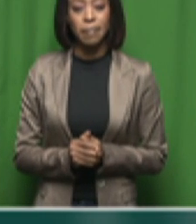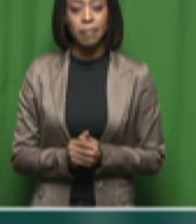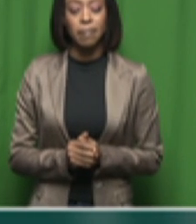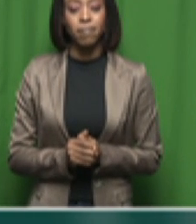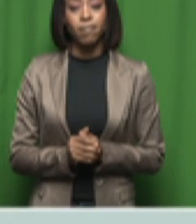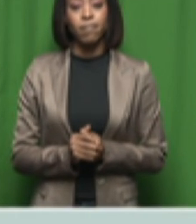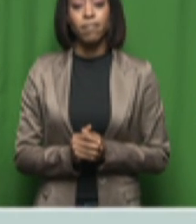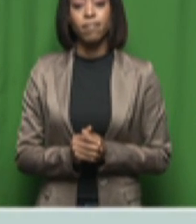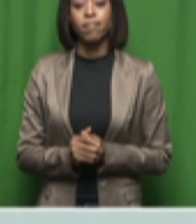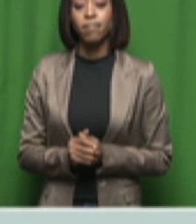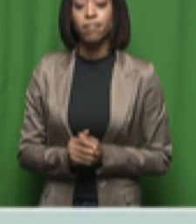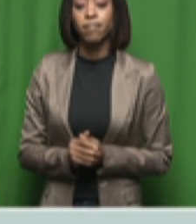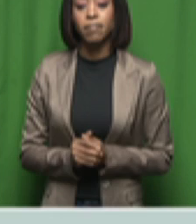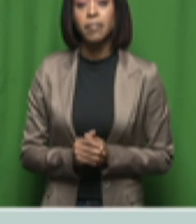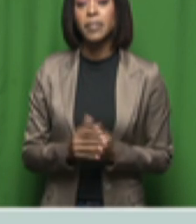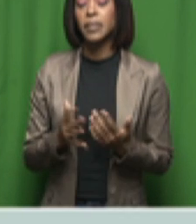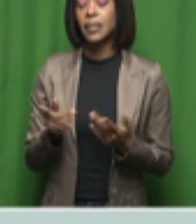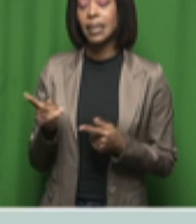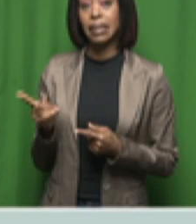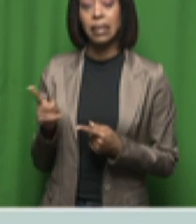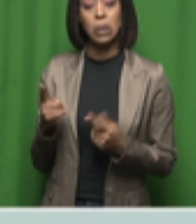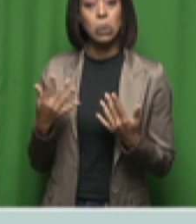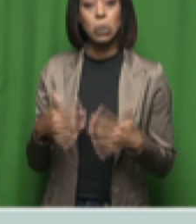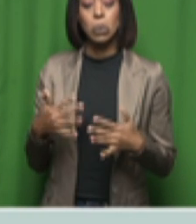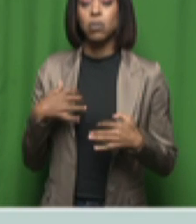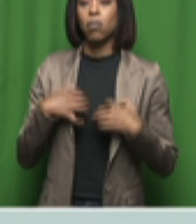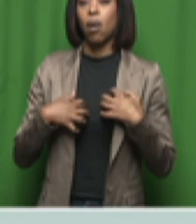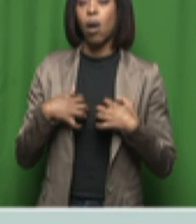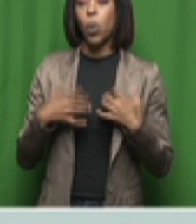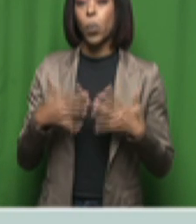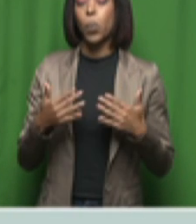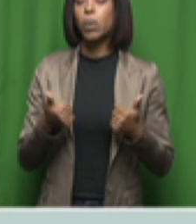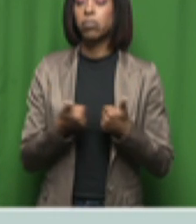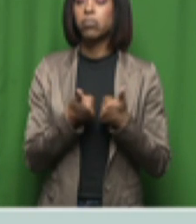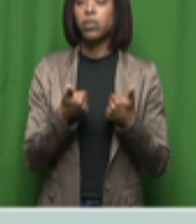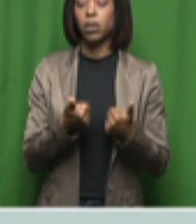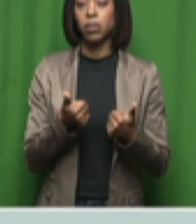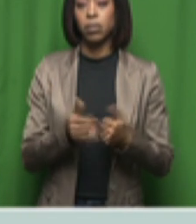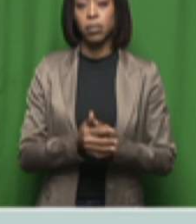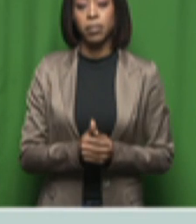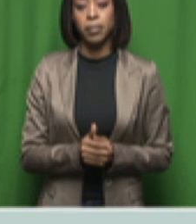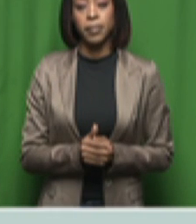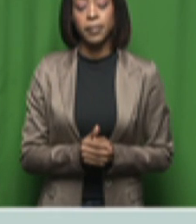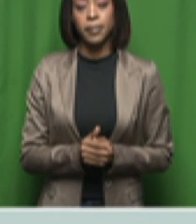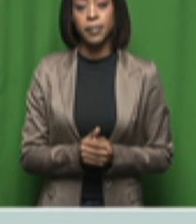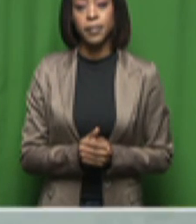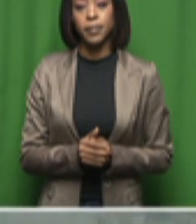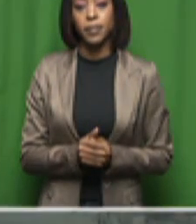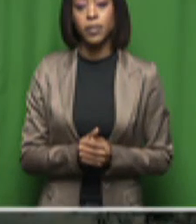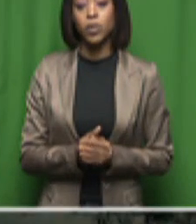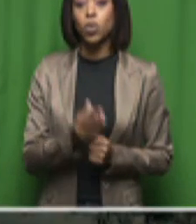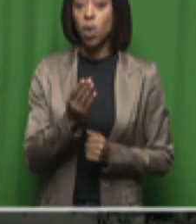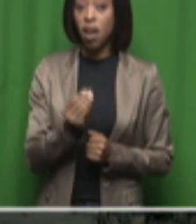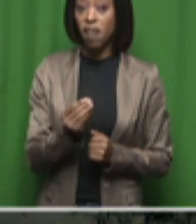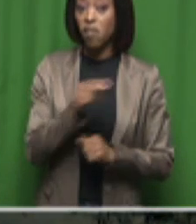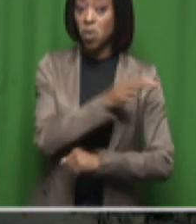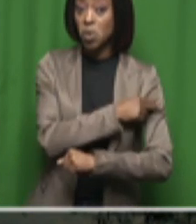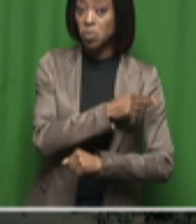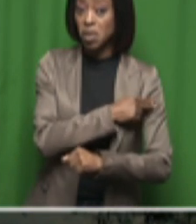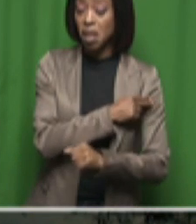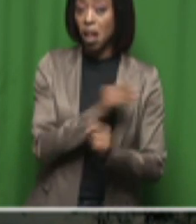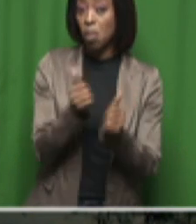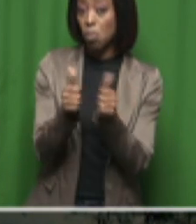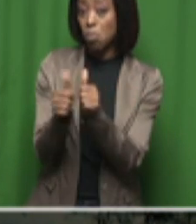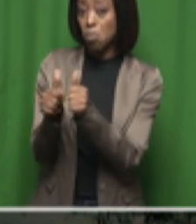models, was really quite an exciting and challenging feat. So do you work with a network of hospital